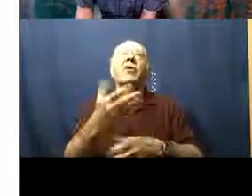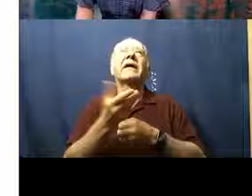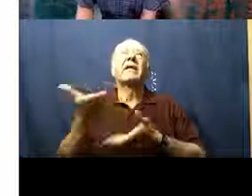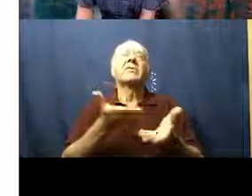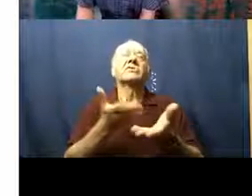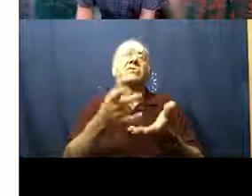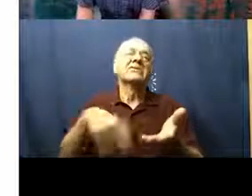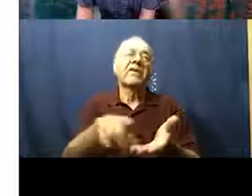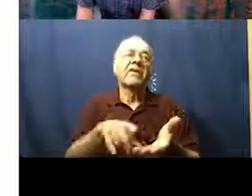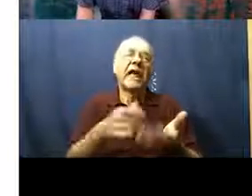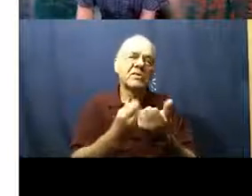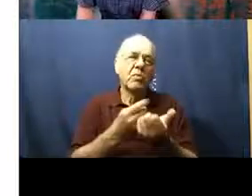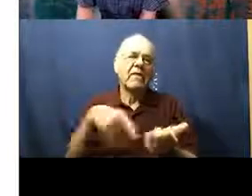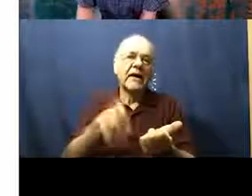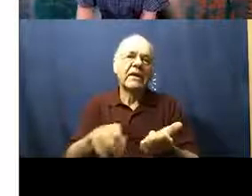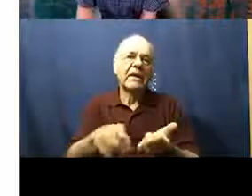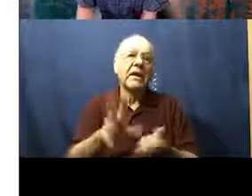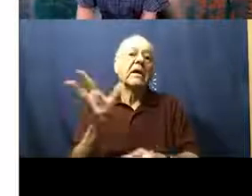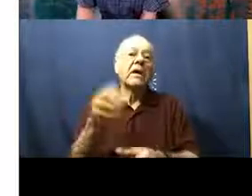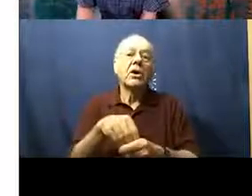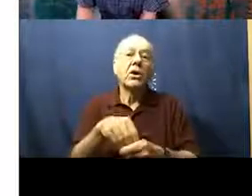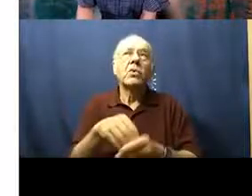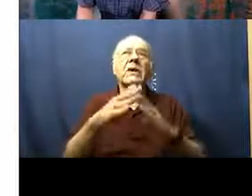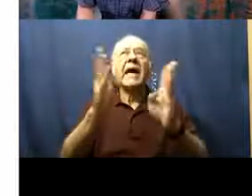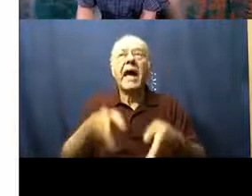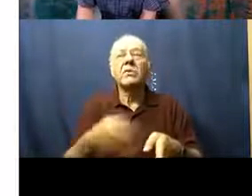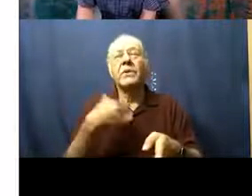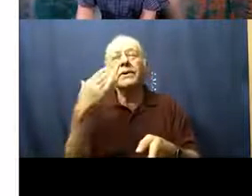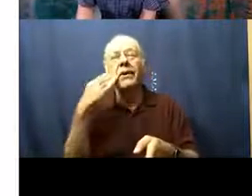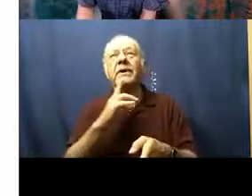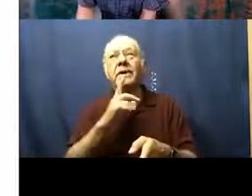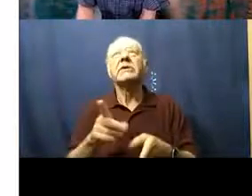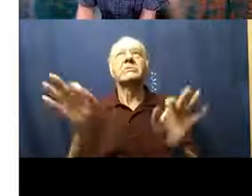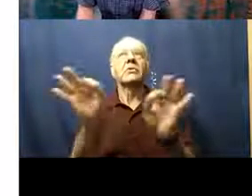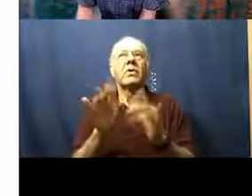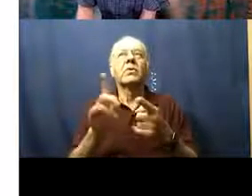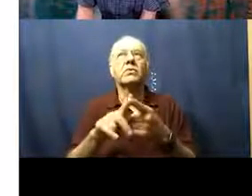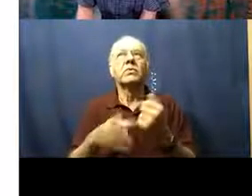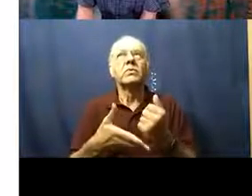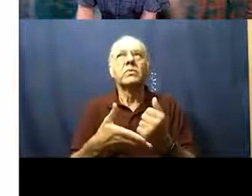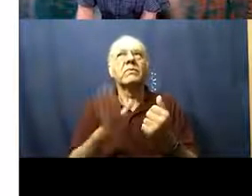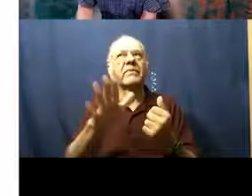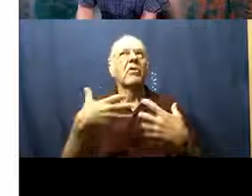services and support that they need, including housing, which we know is critical to health outcomes.